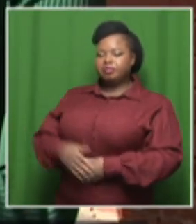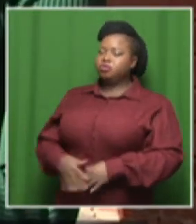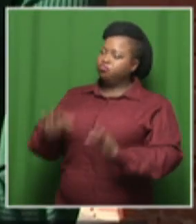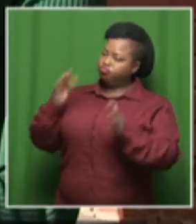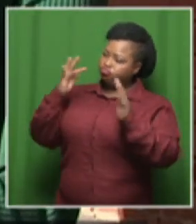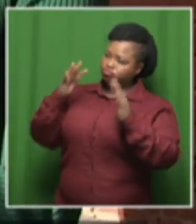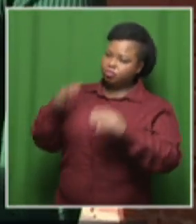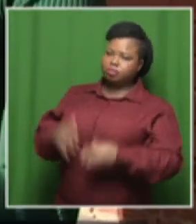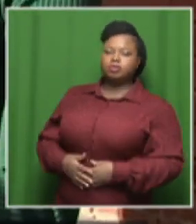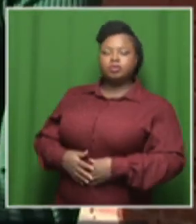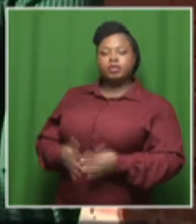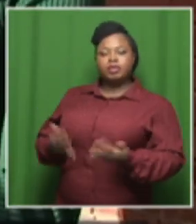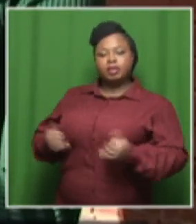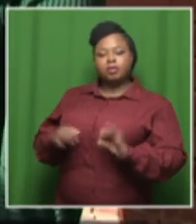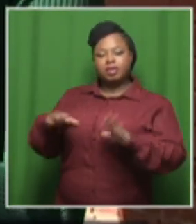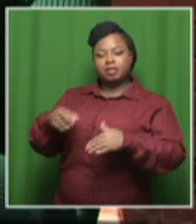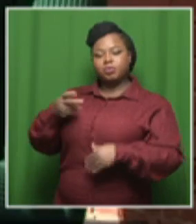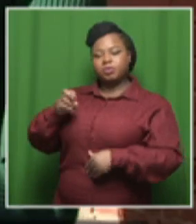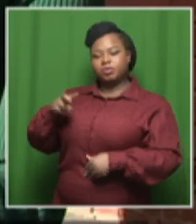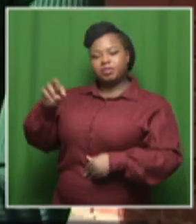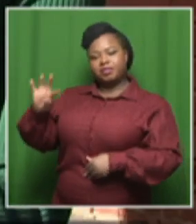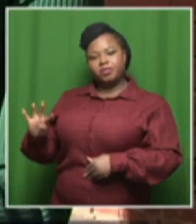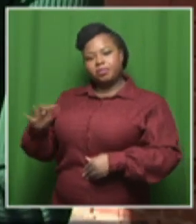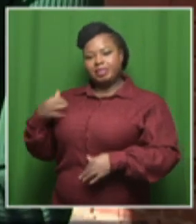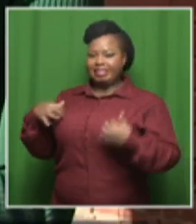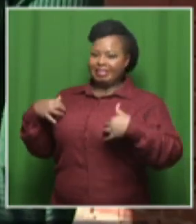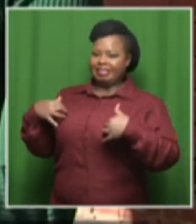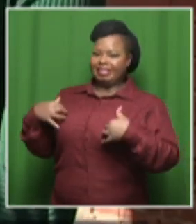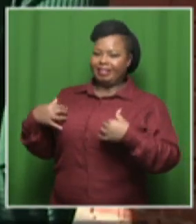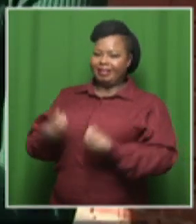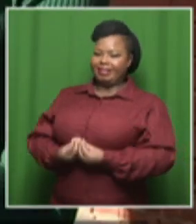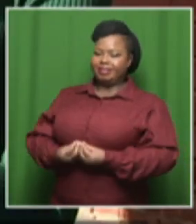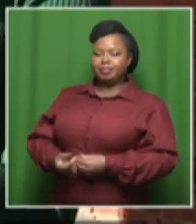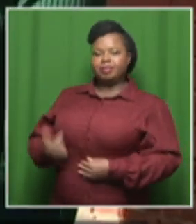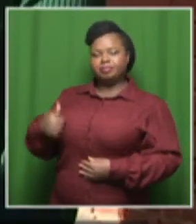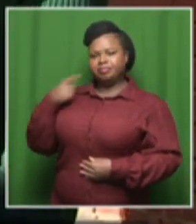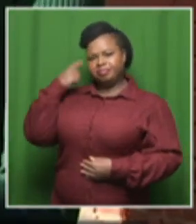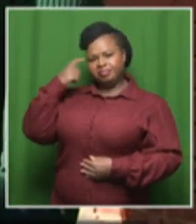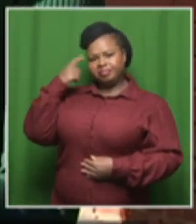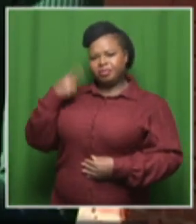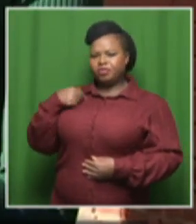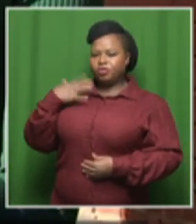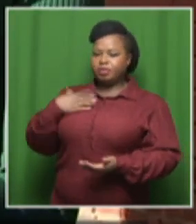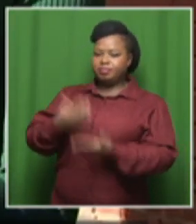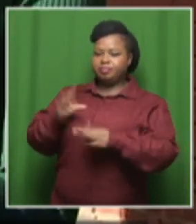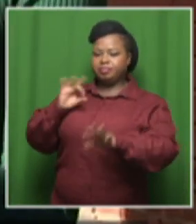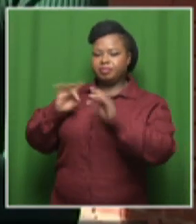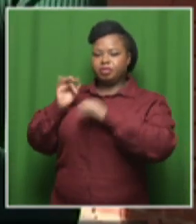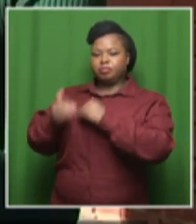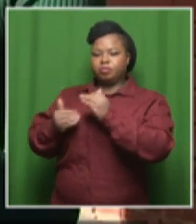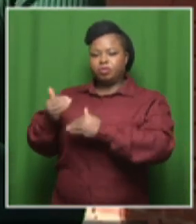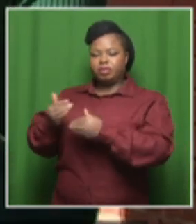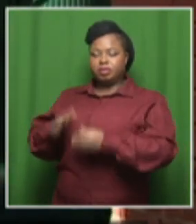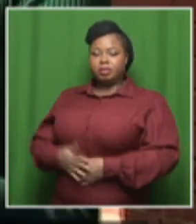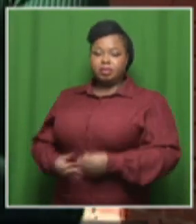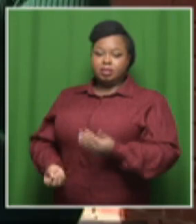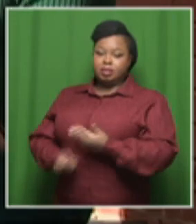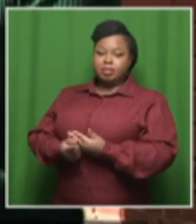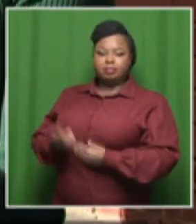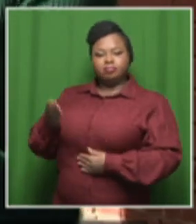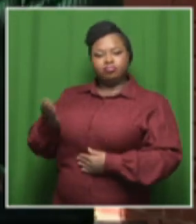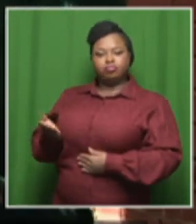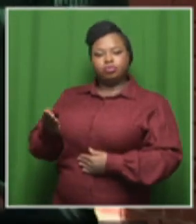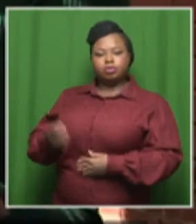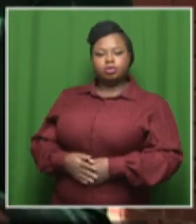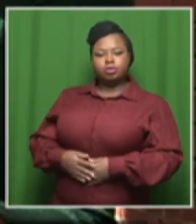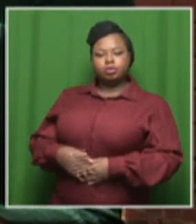congrats on this feat. The class of 2024 have some exciting things ahead. I wonder if you could talk to the selection process that was, undergone